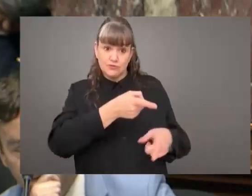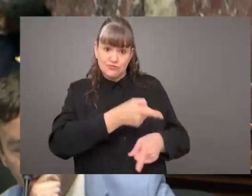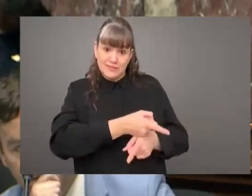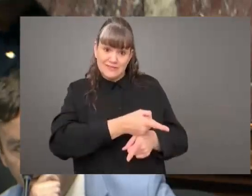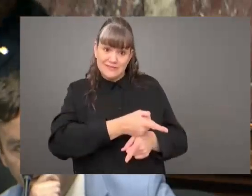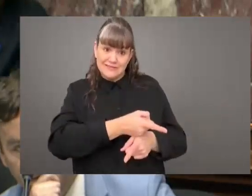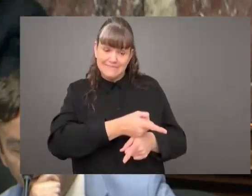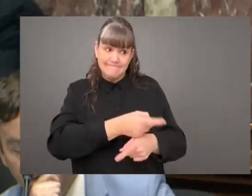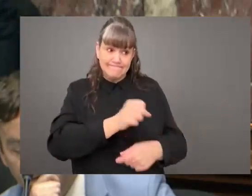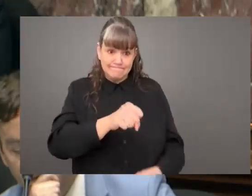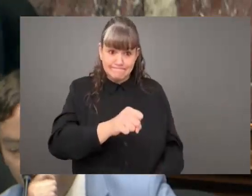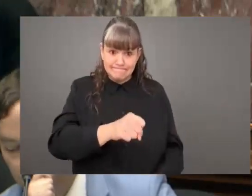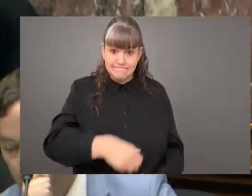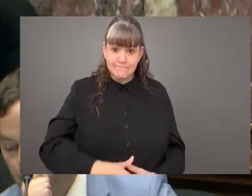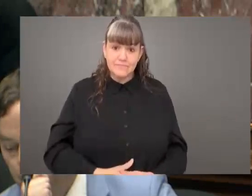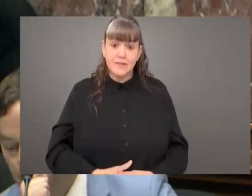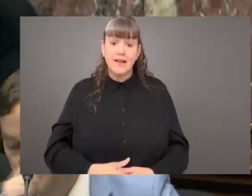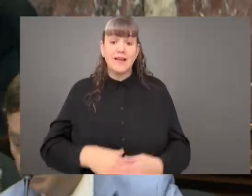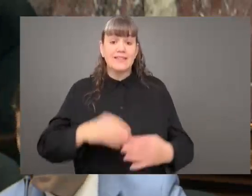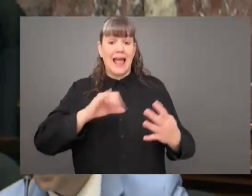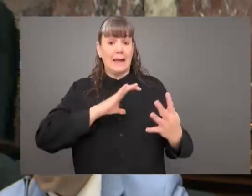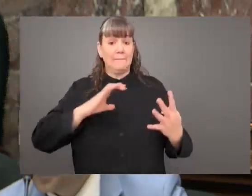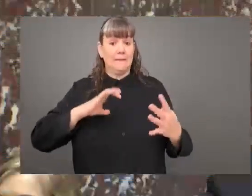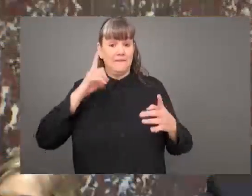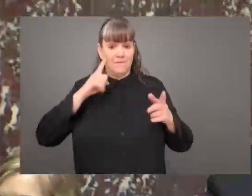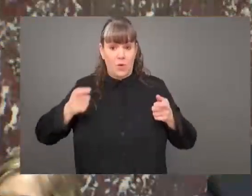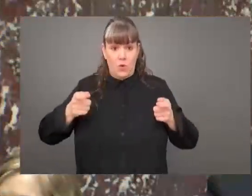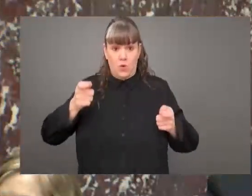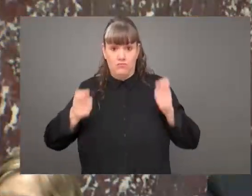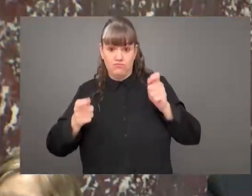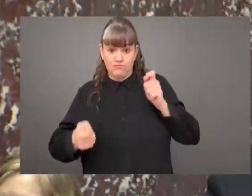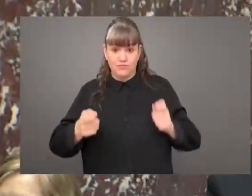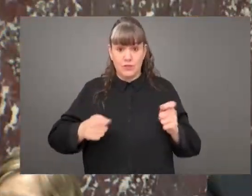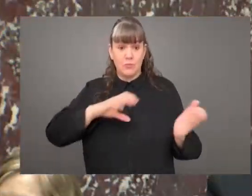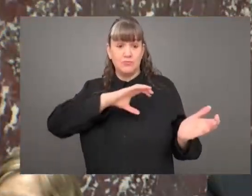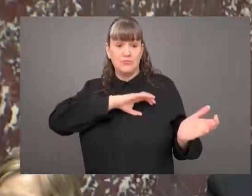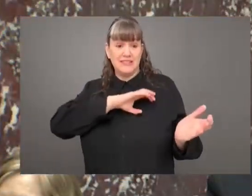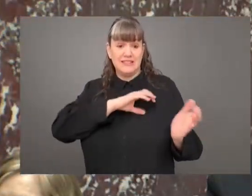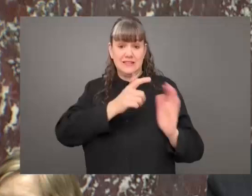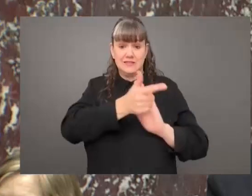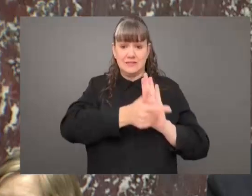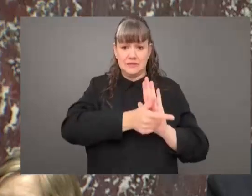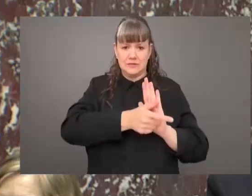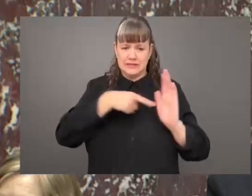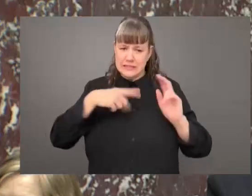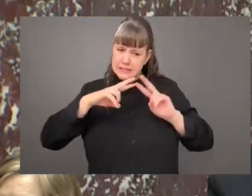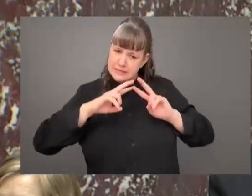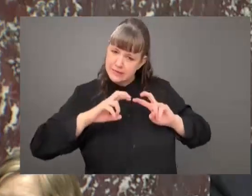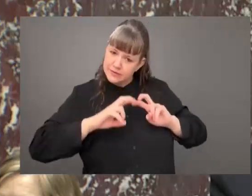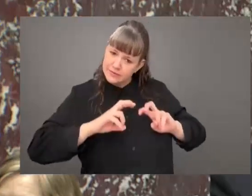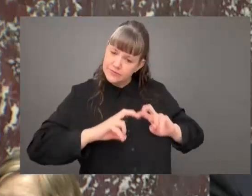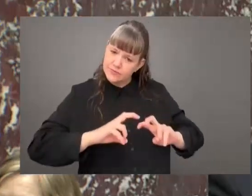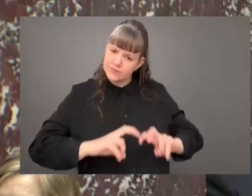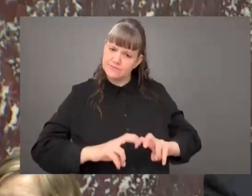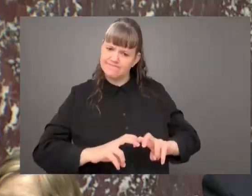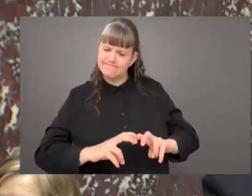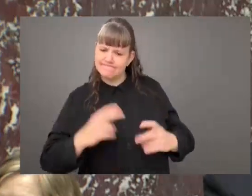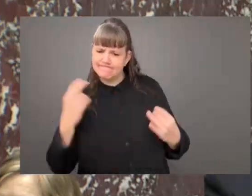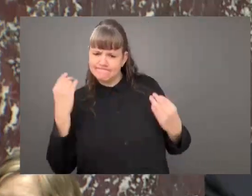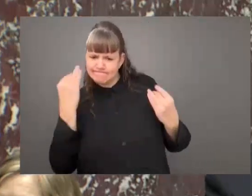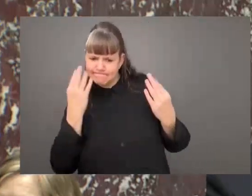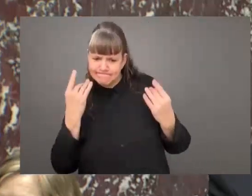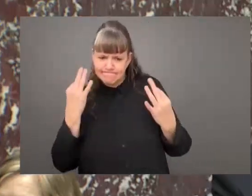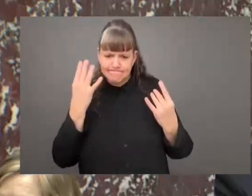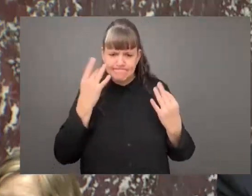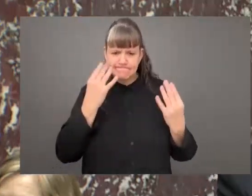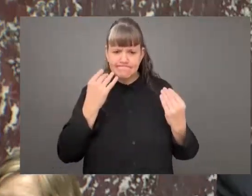to Reform the Police Act has examined at length an option when you call 911 for